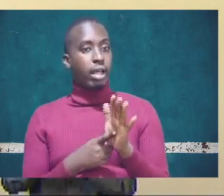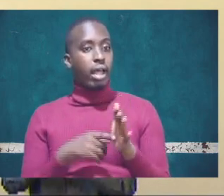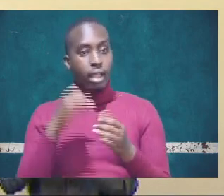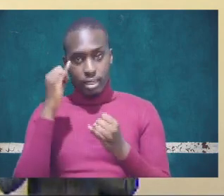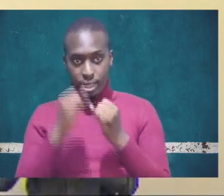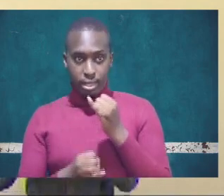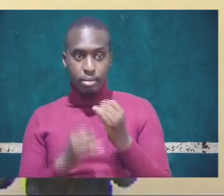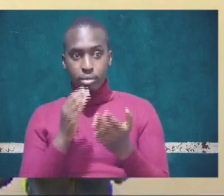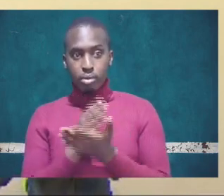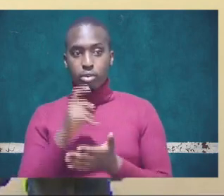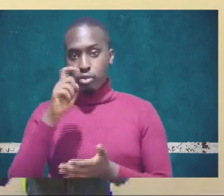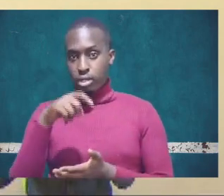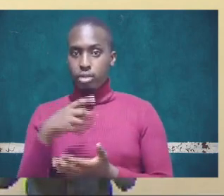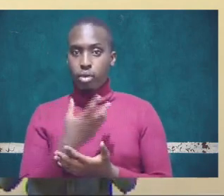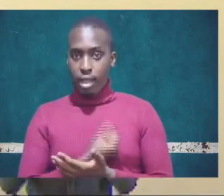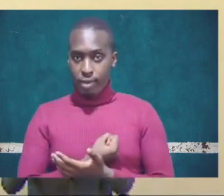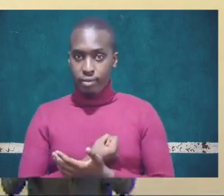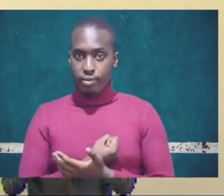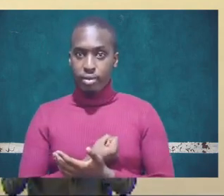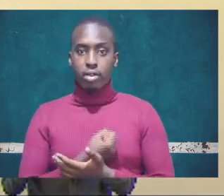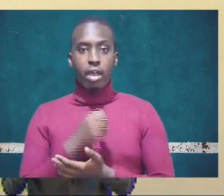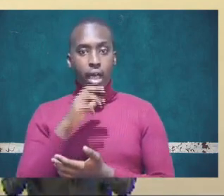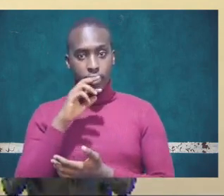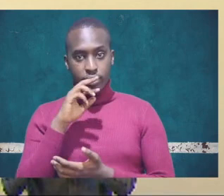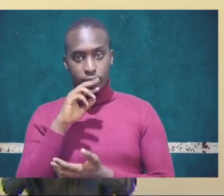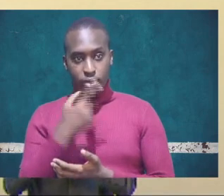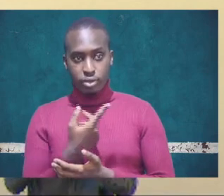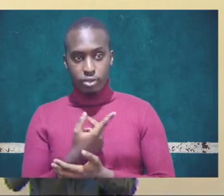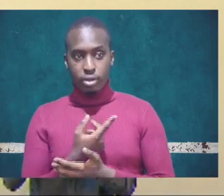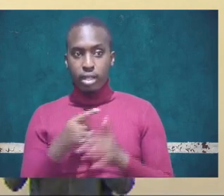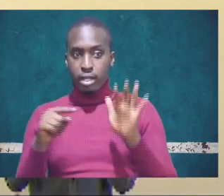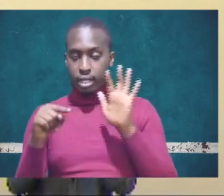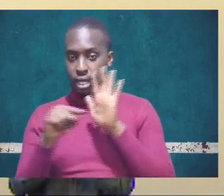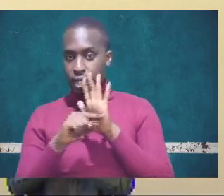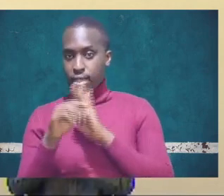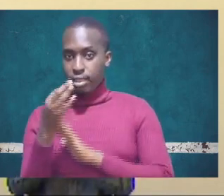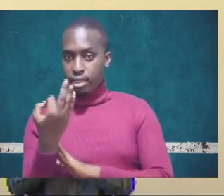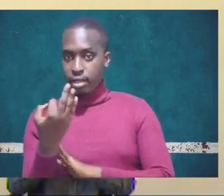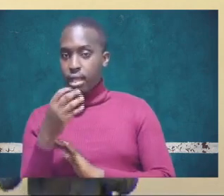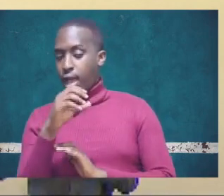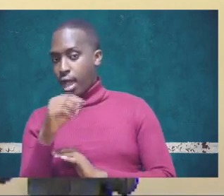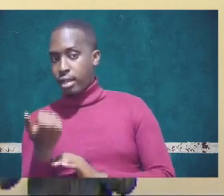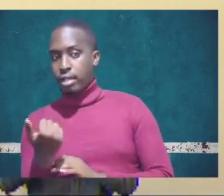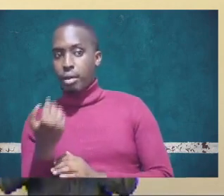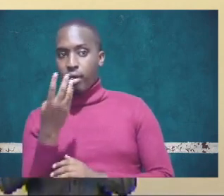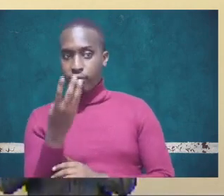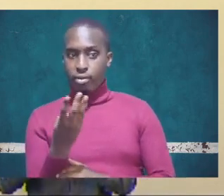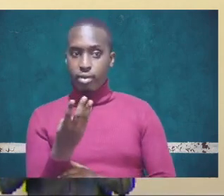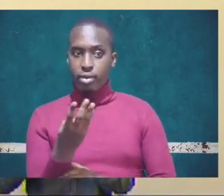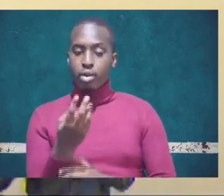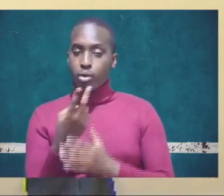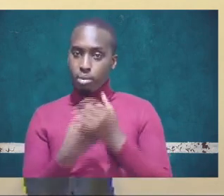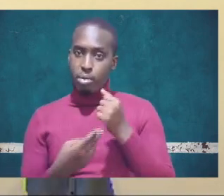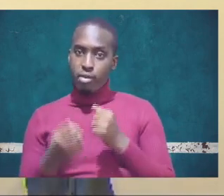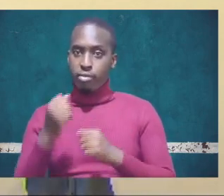end that you need to have a solution, negative 3, and the other one will be 4. On